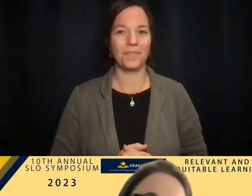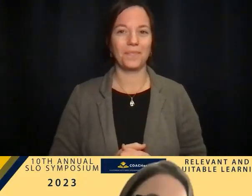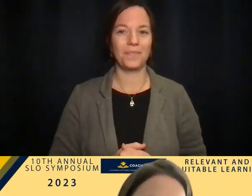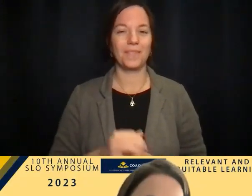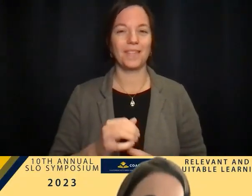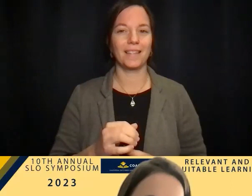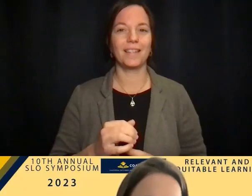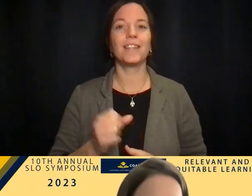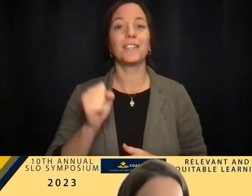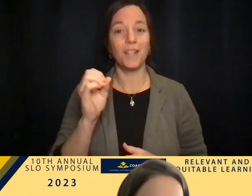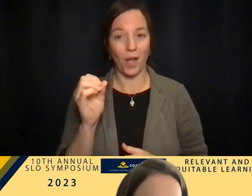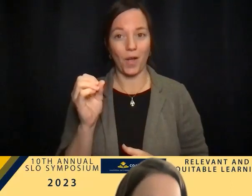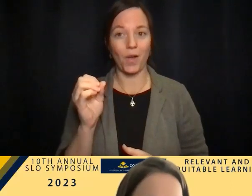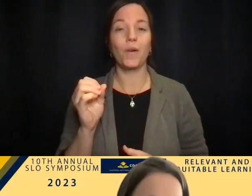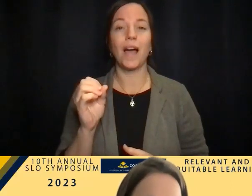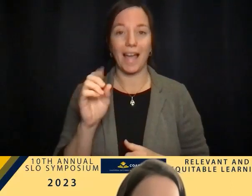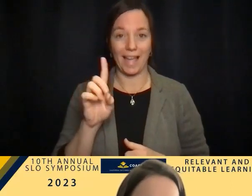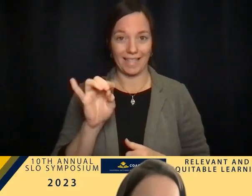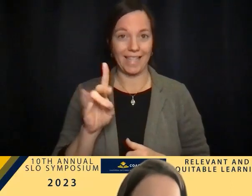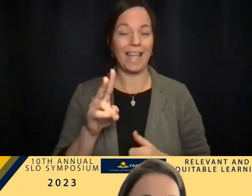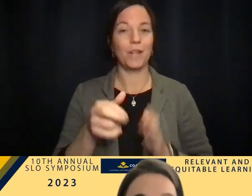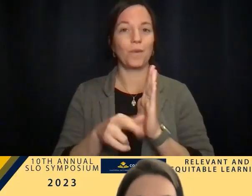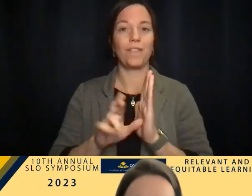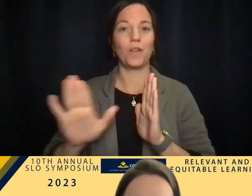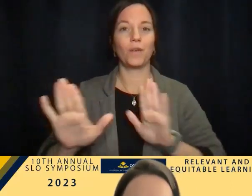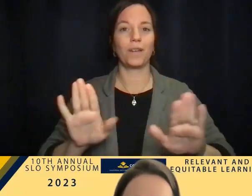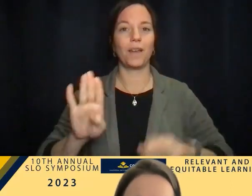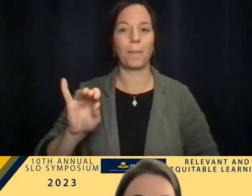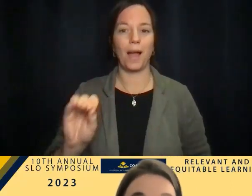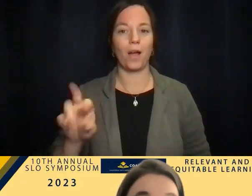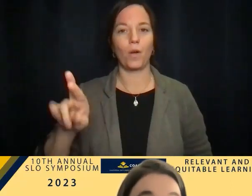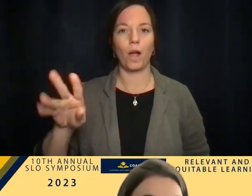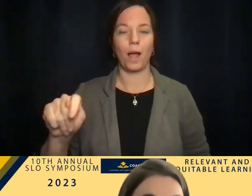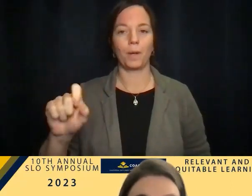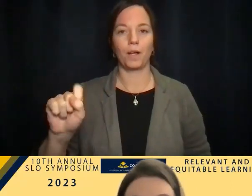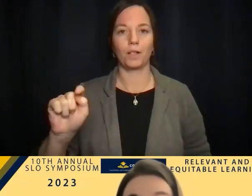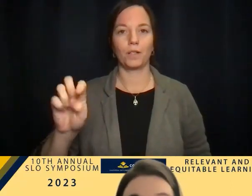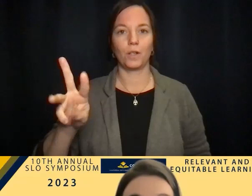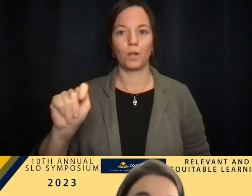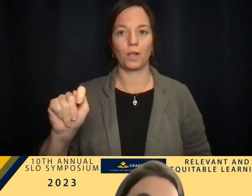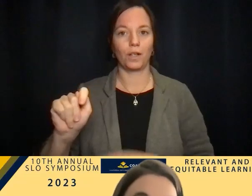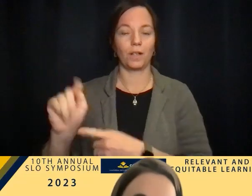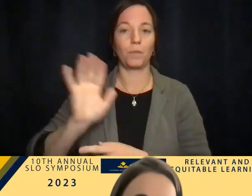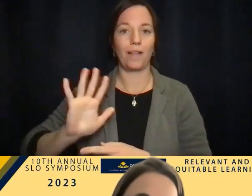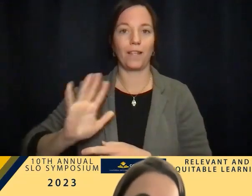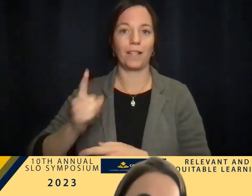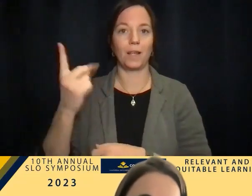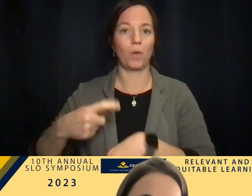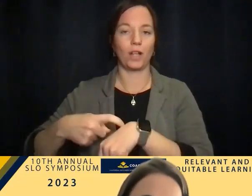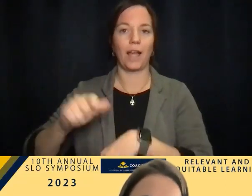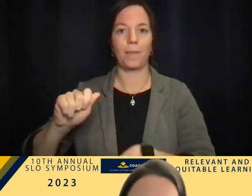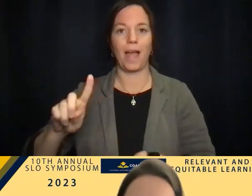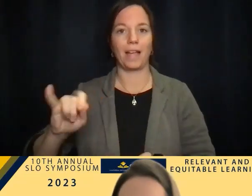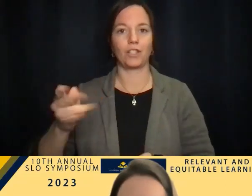So looking through their bios, Robert Stewart is previous part-time adjunct professor,